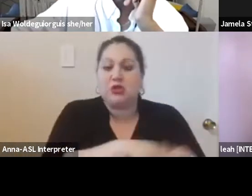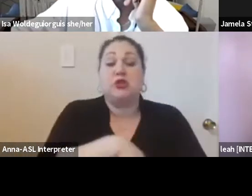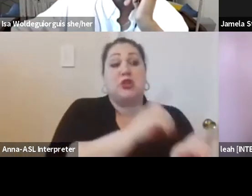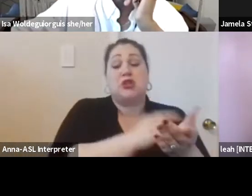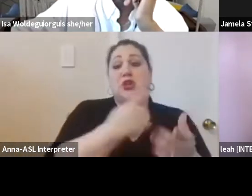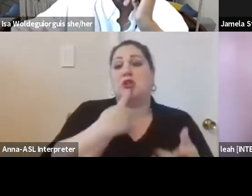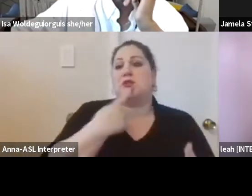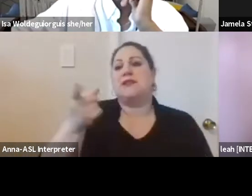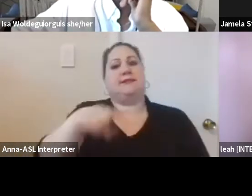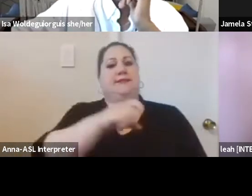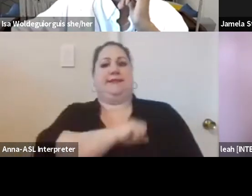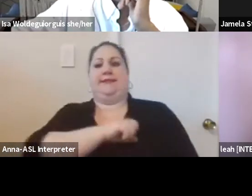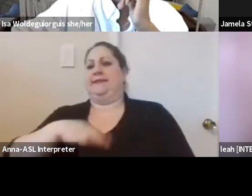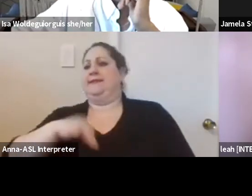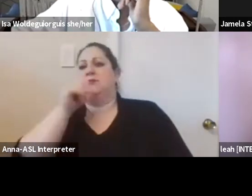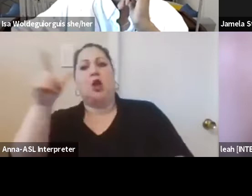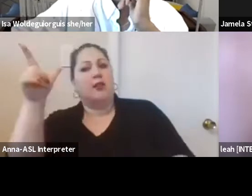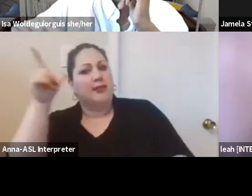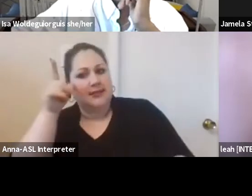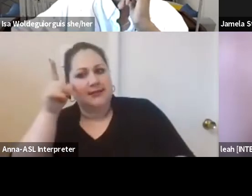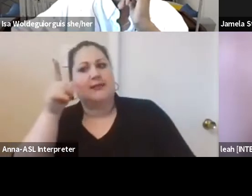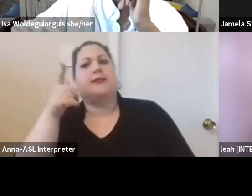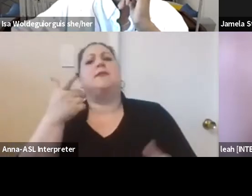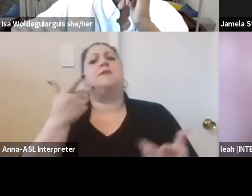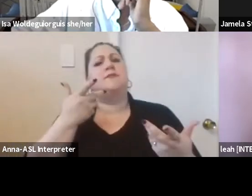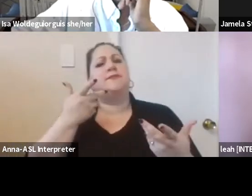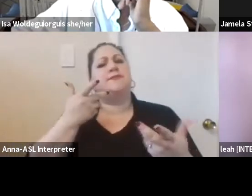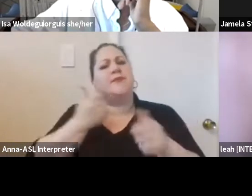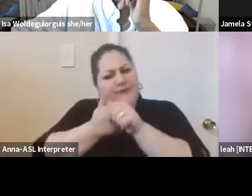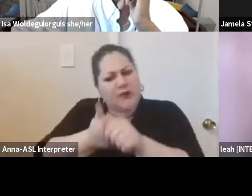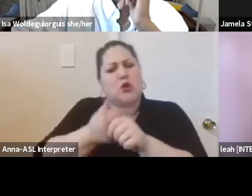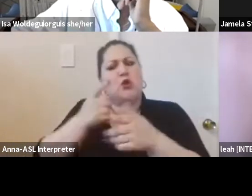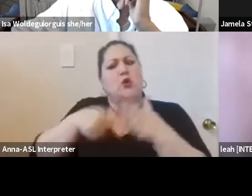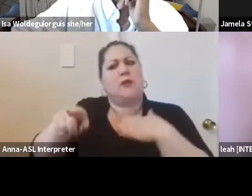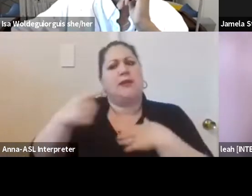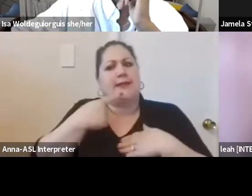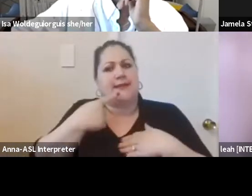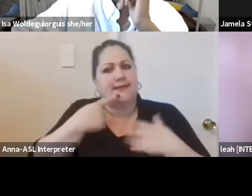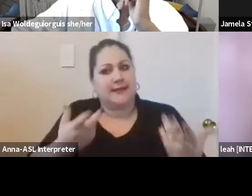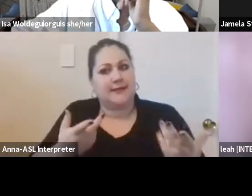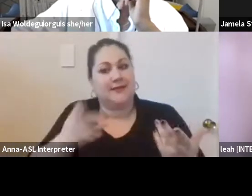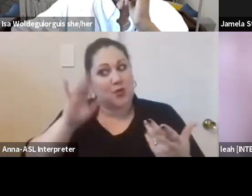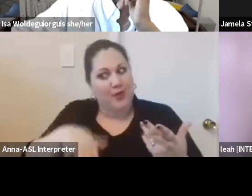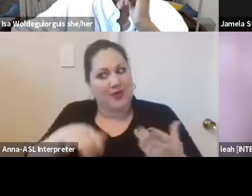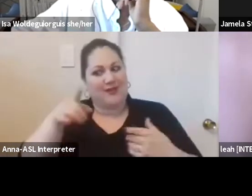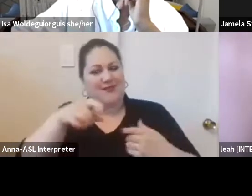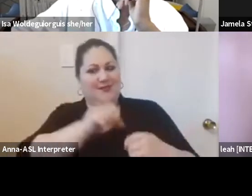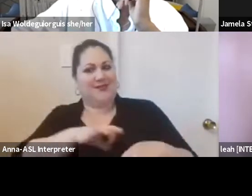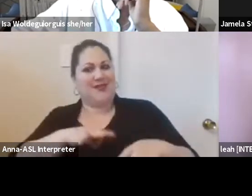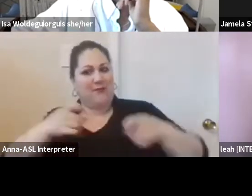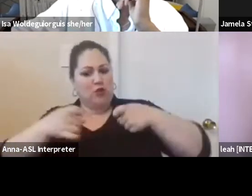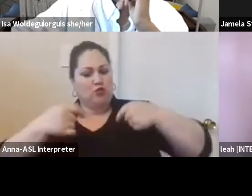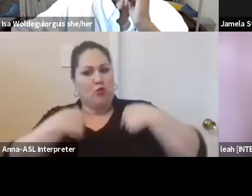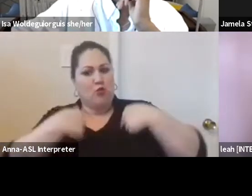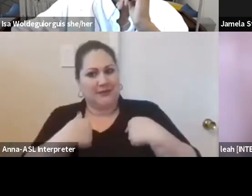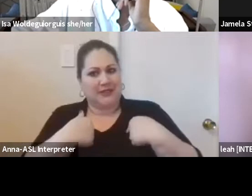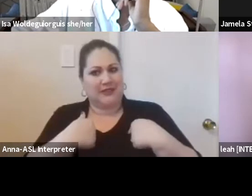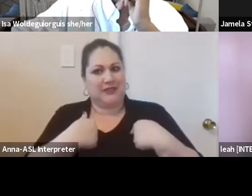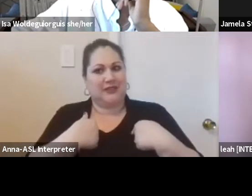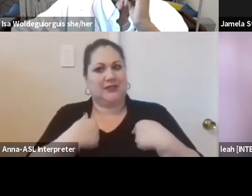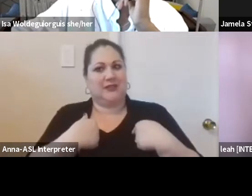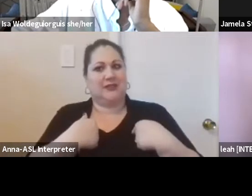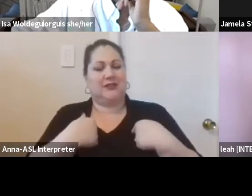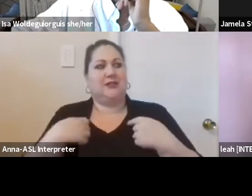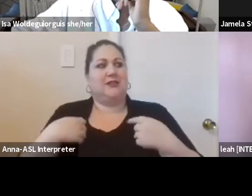say. It was the control for me that they was doing that had me in my brain. And even after all this, spoke to